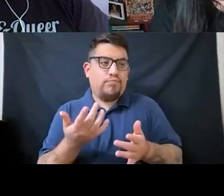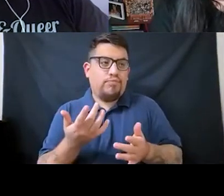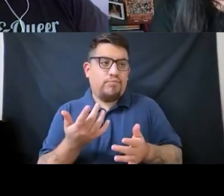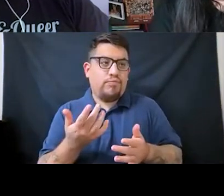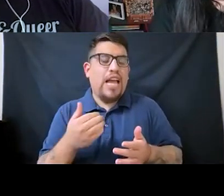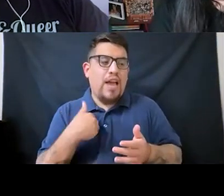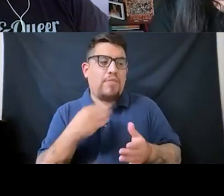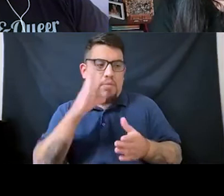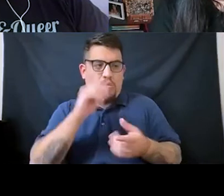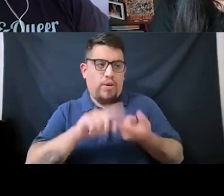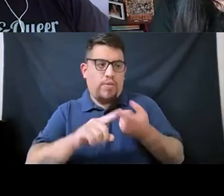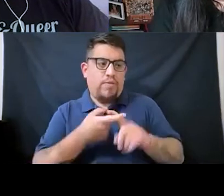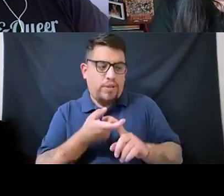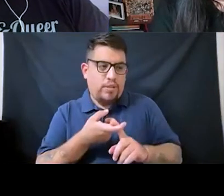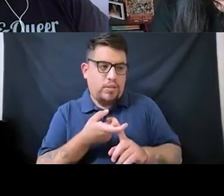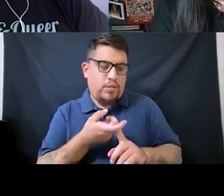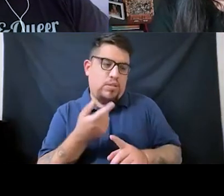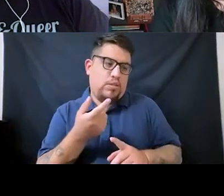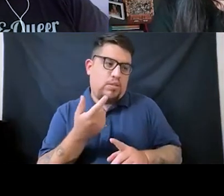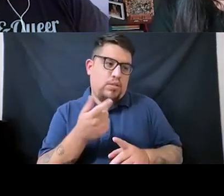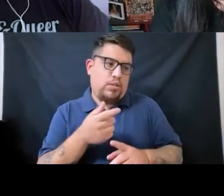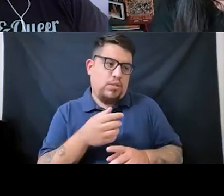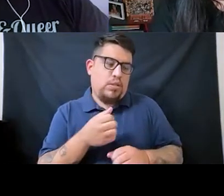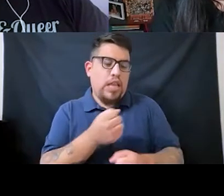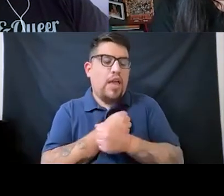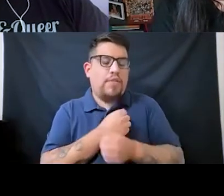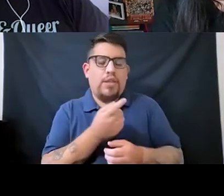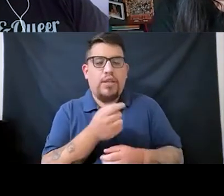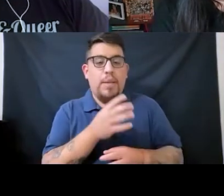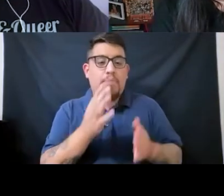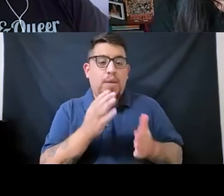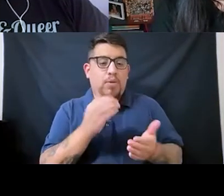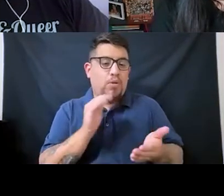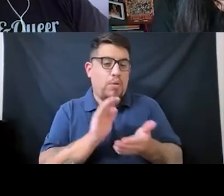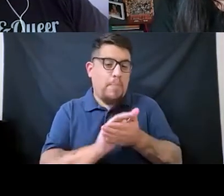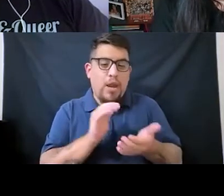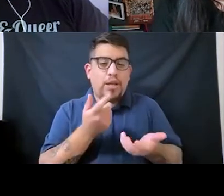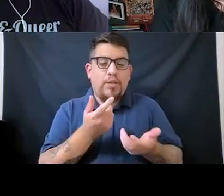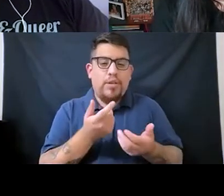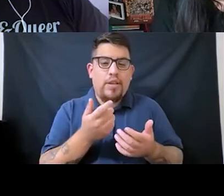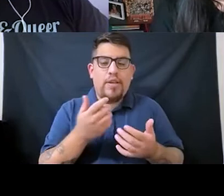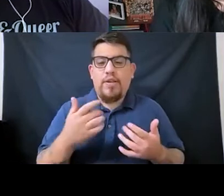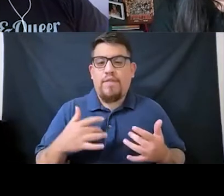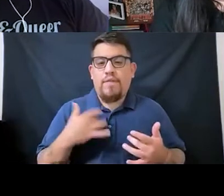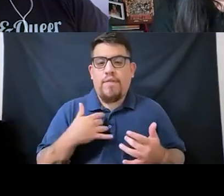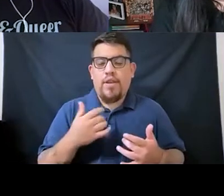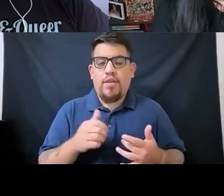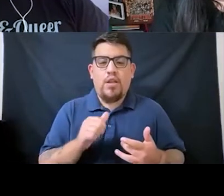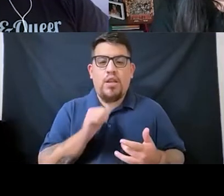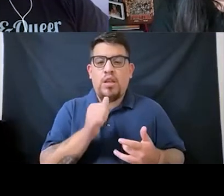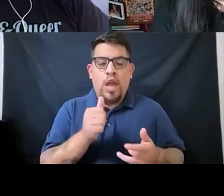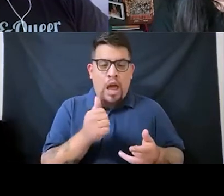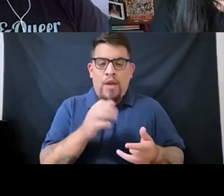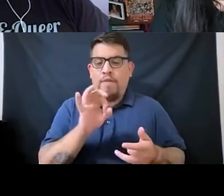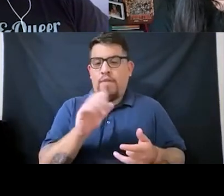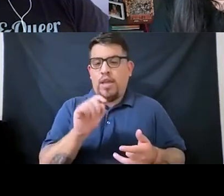boyfriend, a civilian. He loves him. They might get married. He already feels unfaithful. I